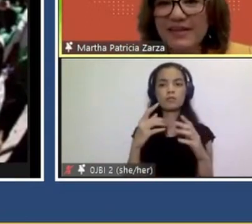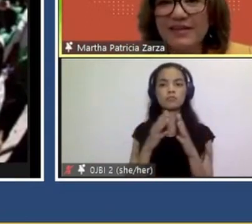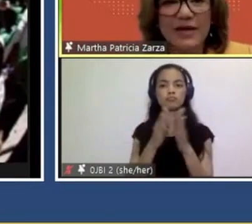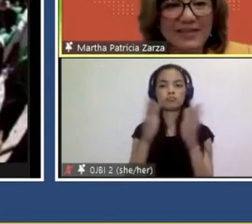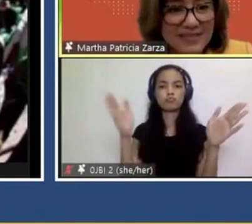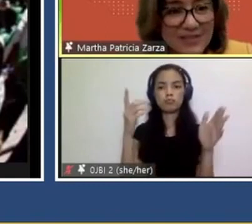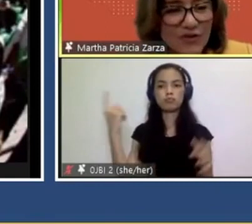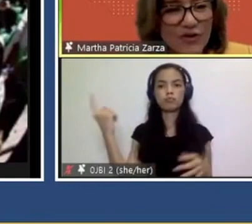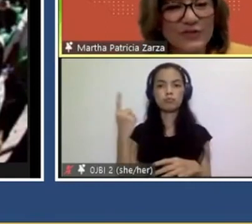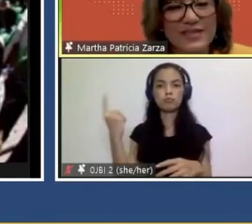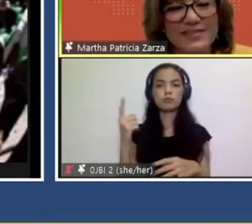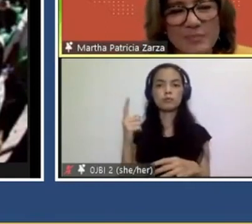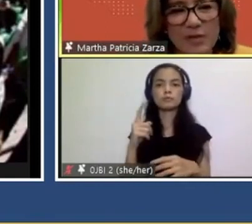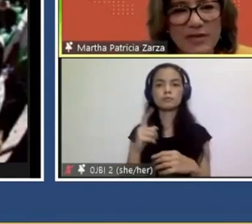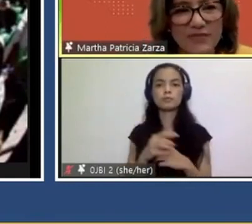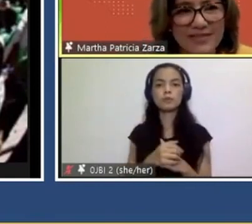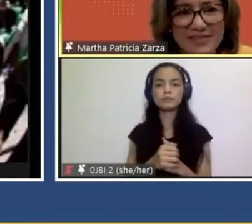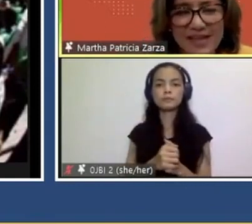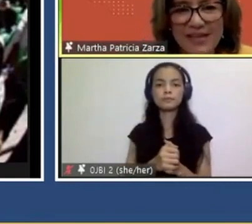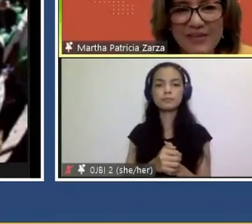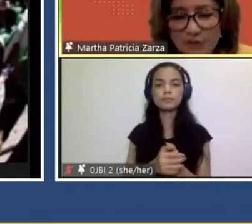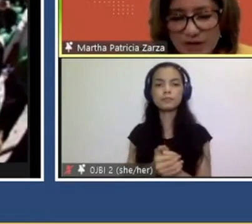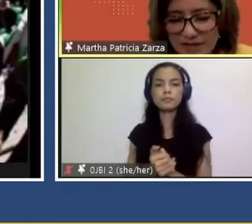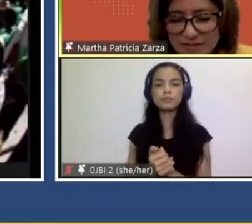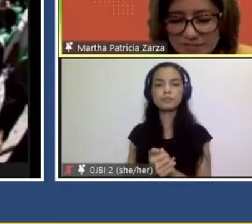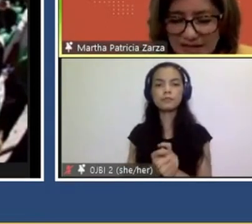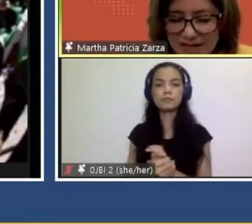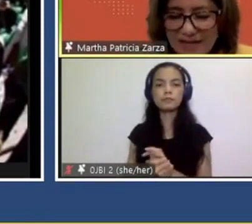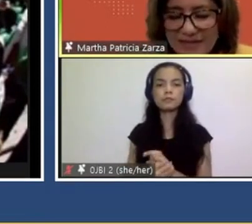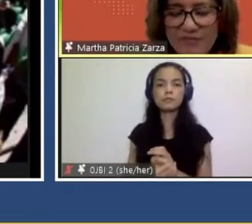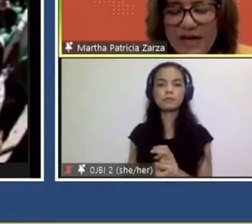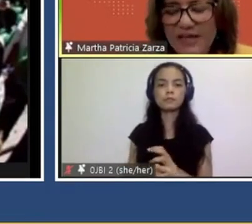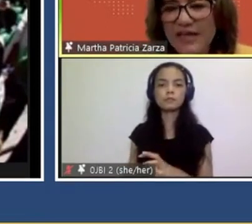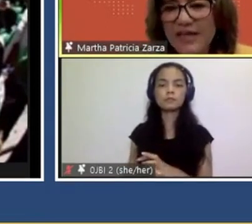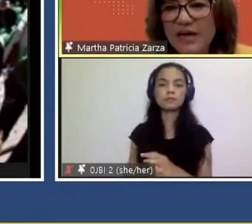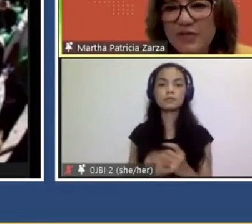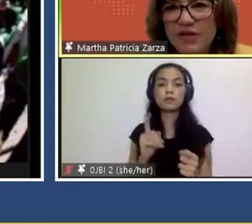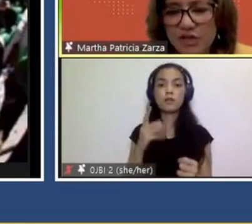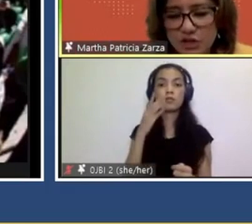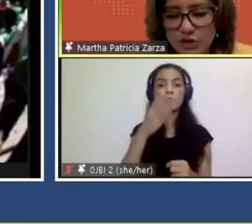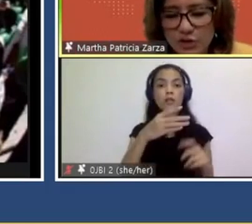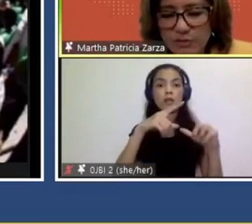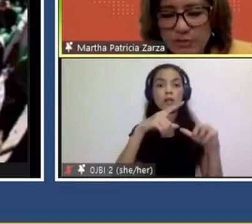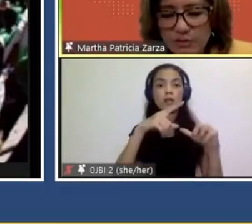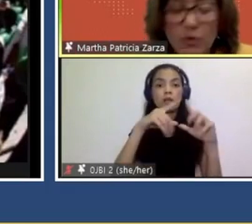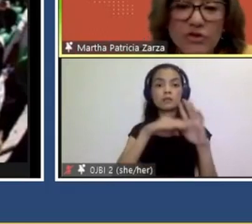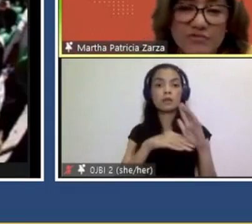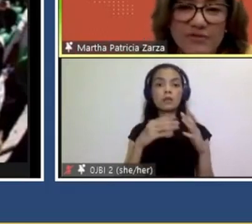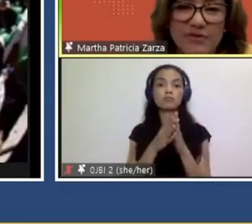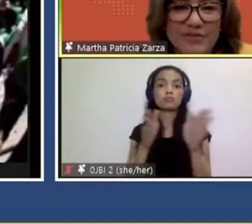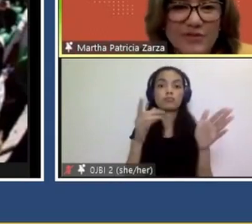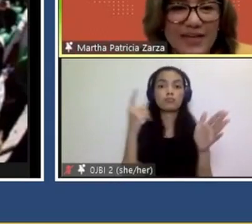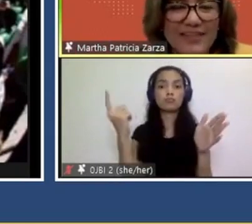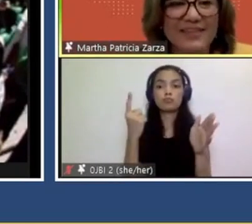sometimes assisting or going to these public events, you can identify how the culture